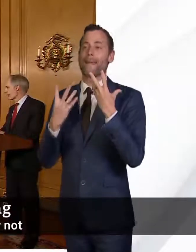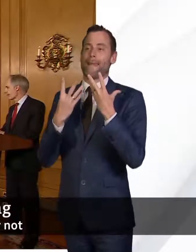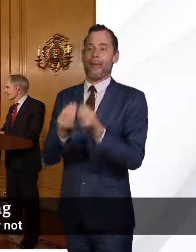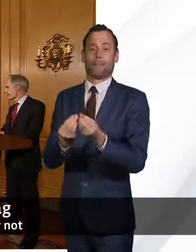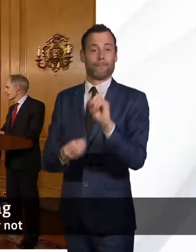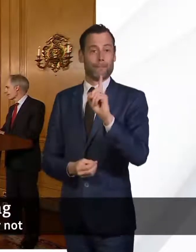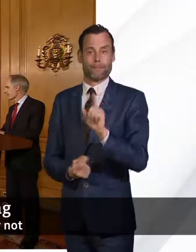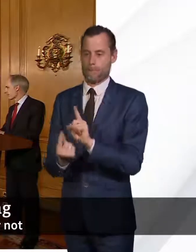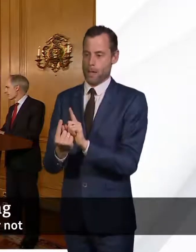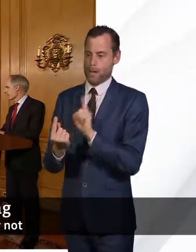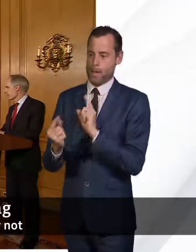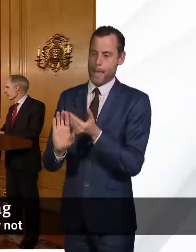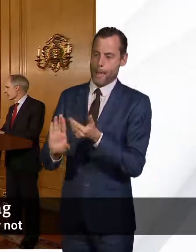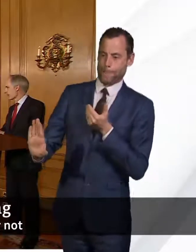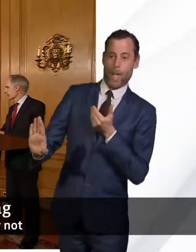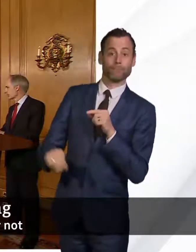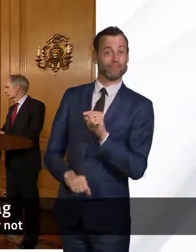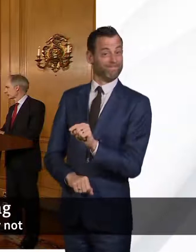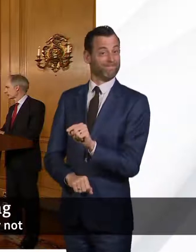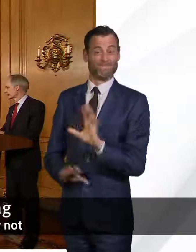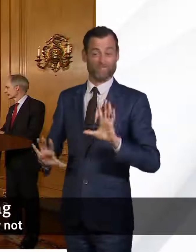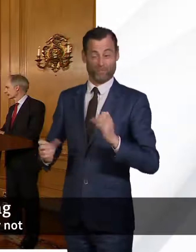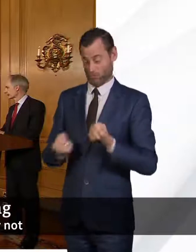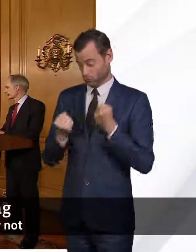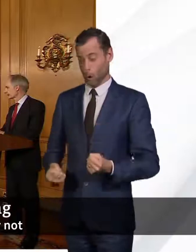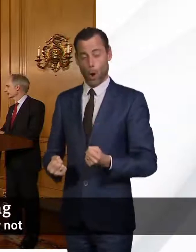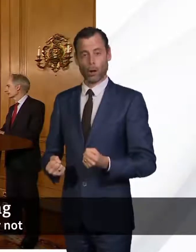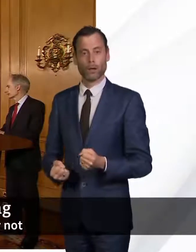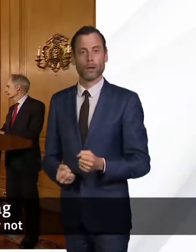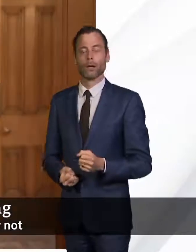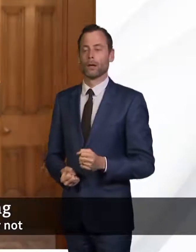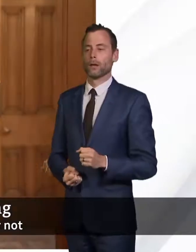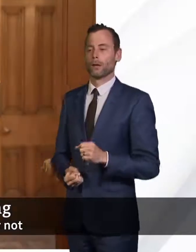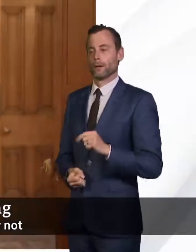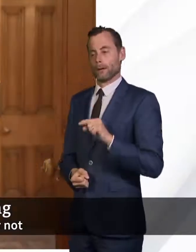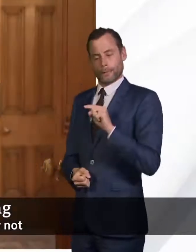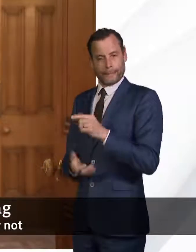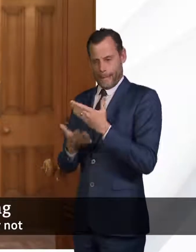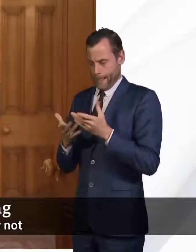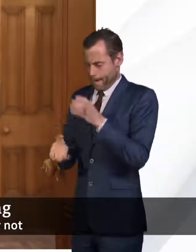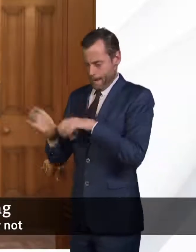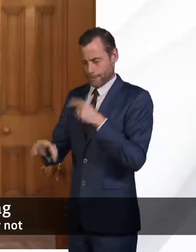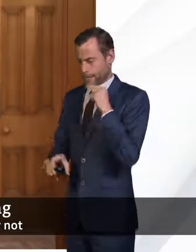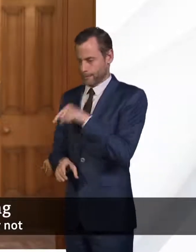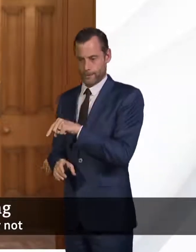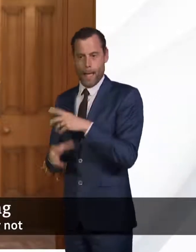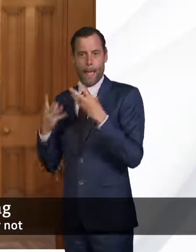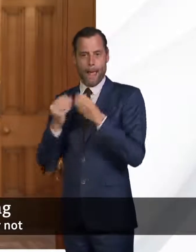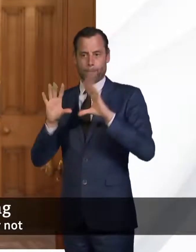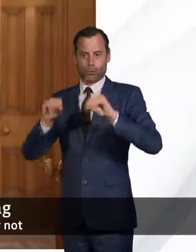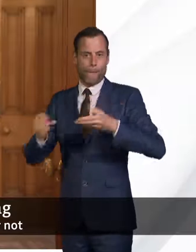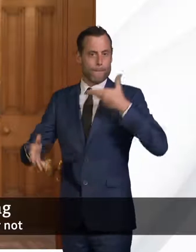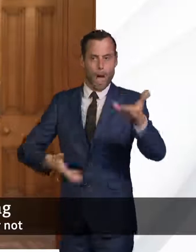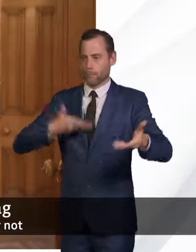opposed to the weak science on face masks. There is very clear science on social distancing and the importance of it. So that is our